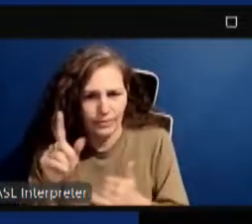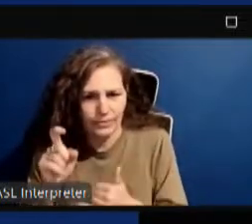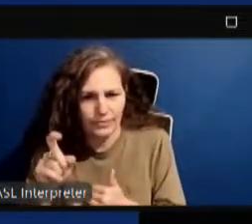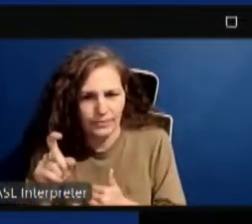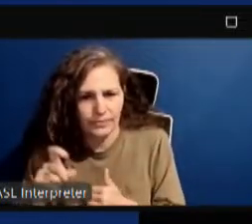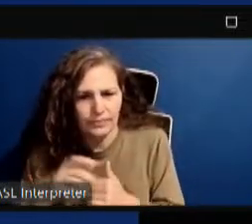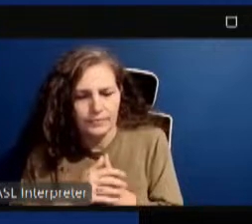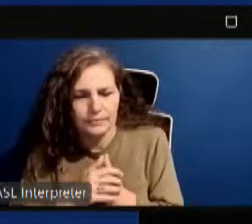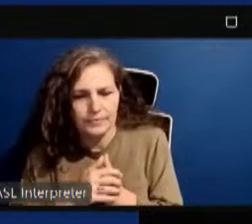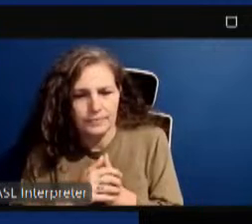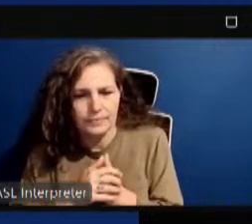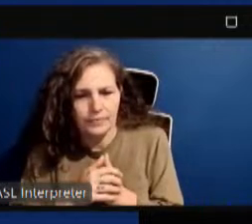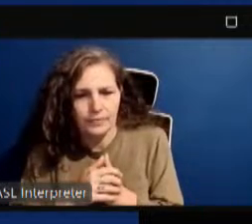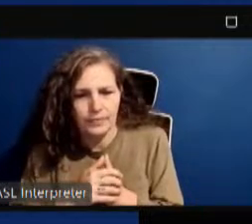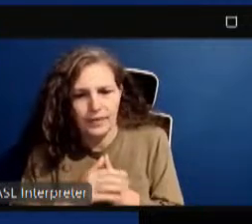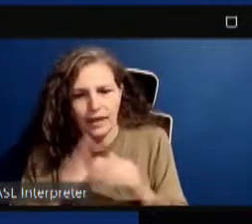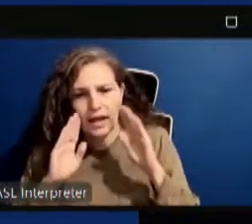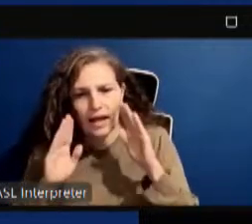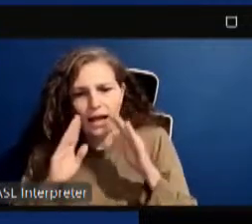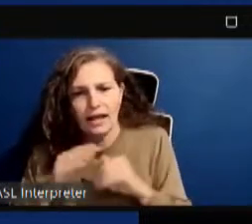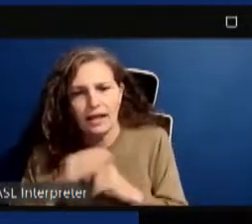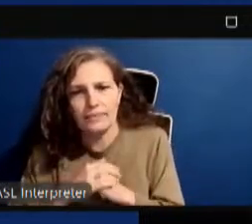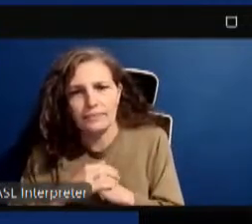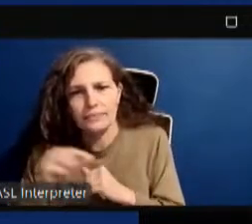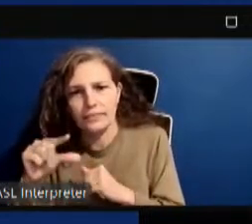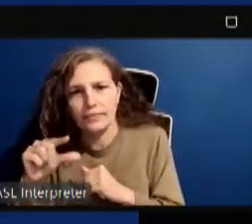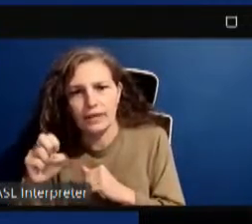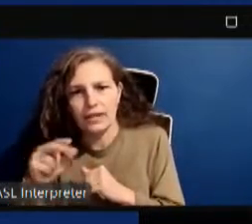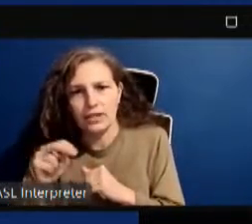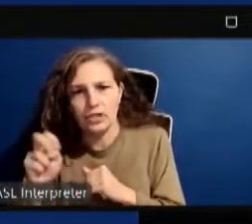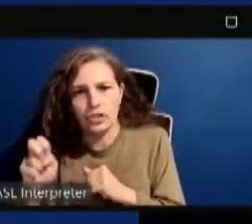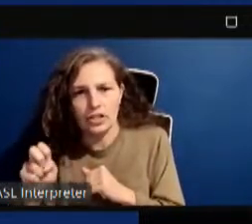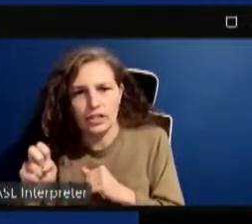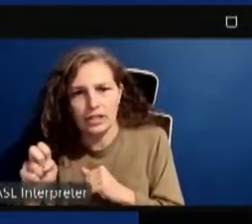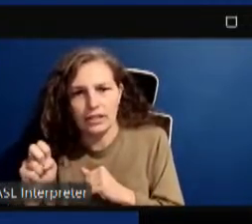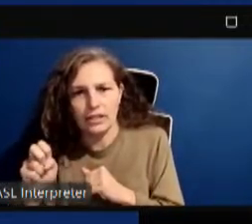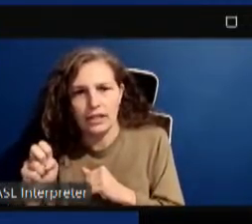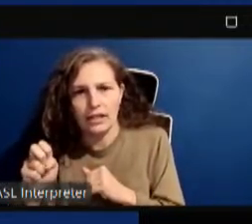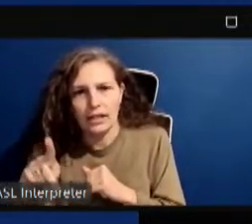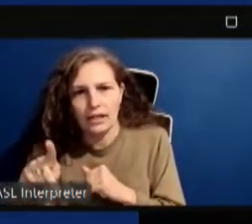I can take that one. Hello, everybody. Gene Pocky with CAL FIRE Office, State Fire Marshals,